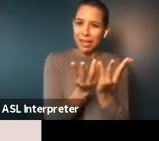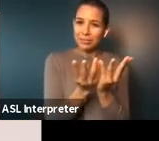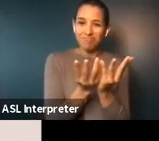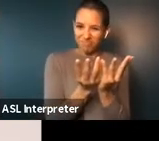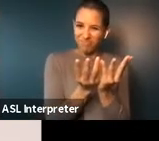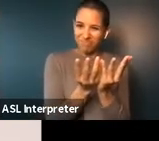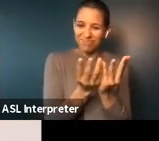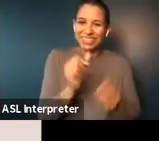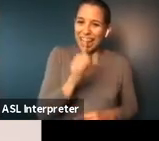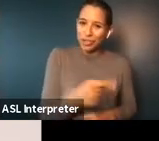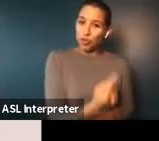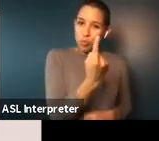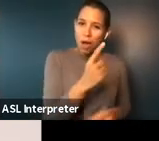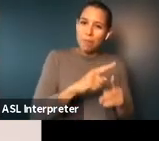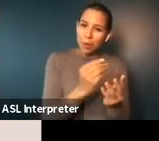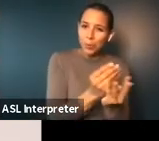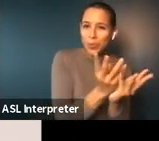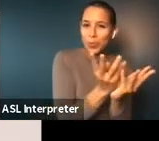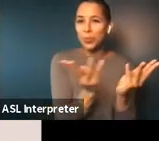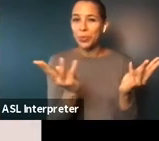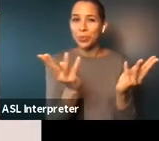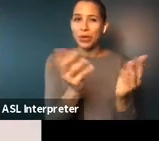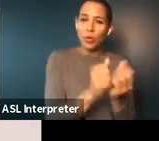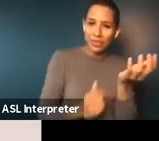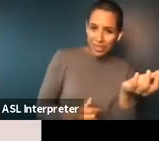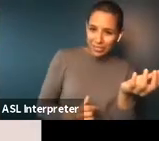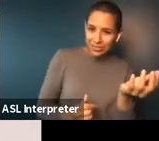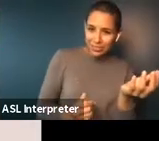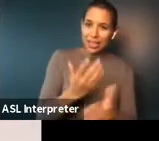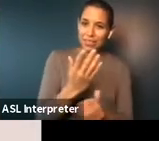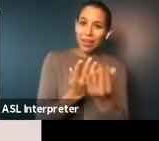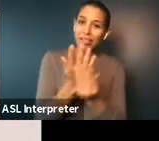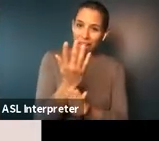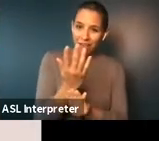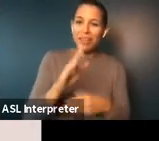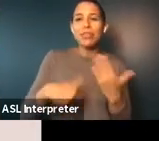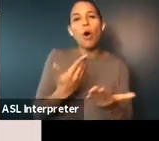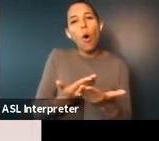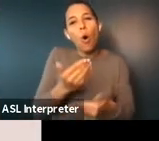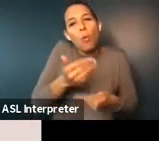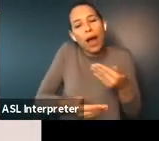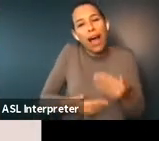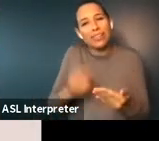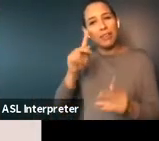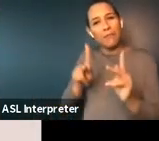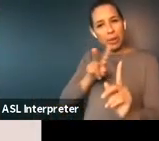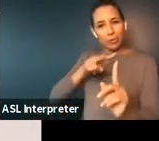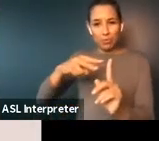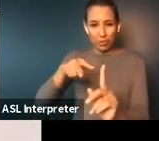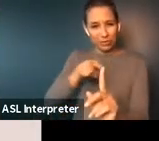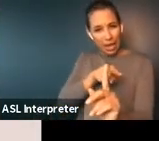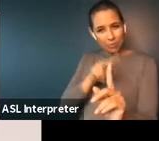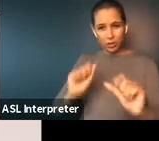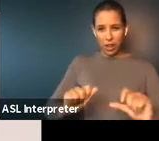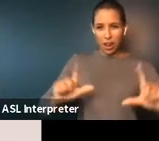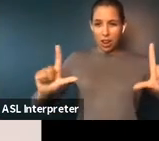um, and also the process of, of perception, um, in understanding